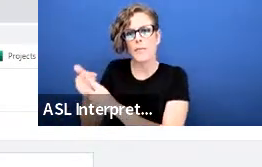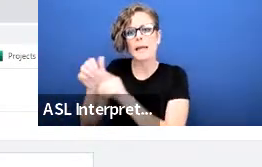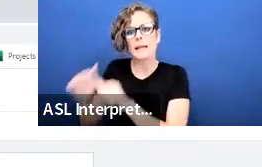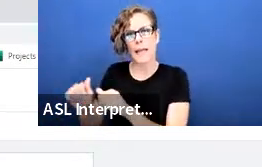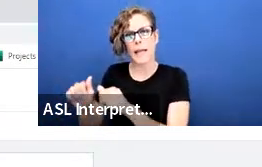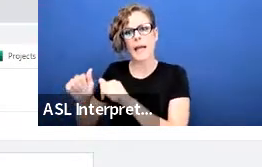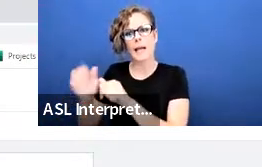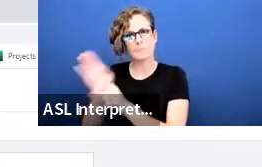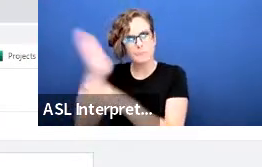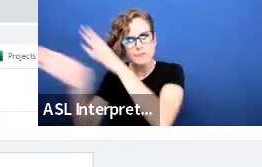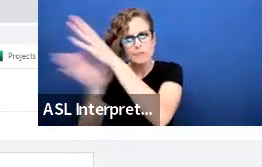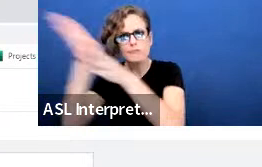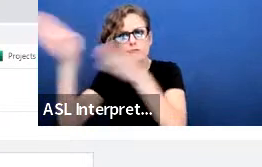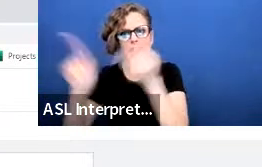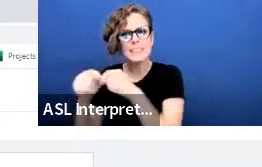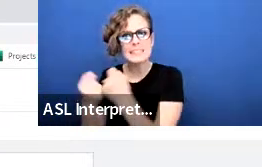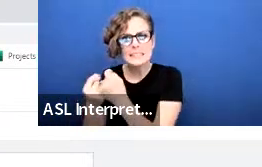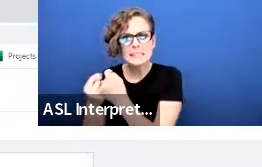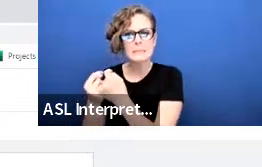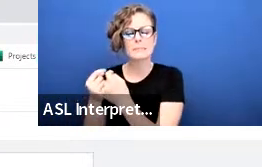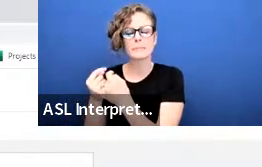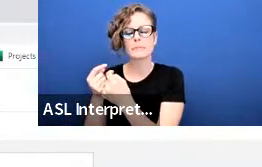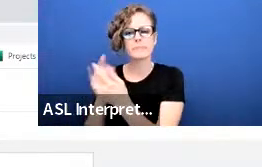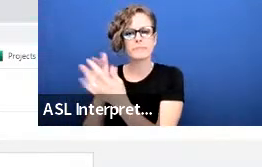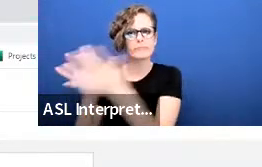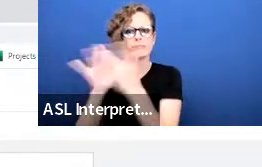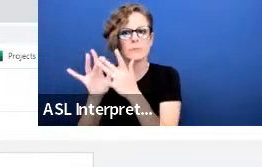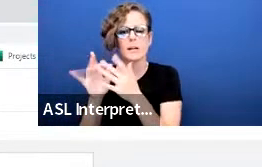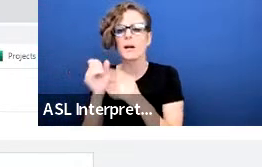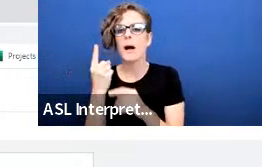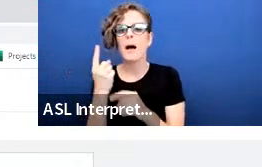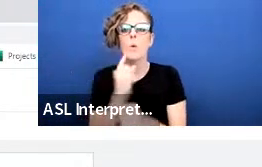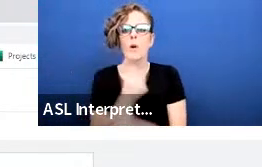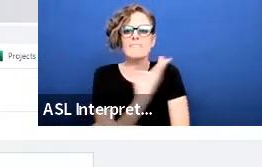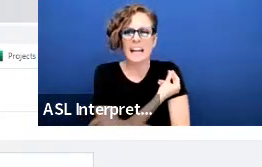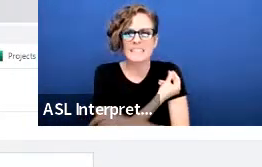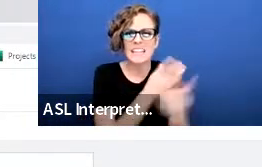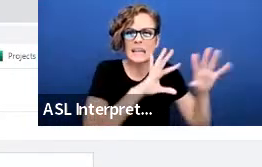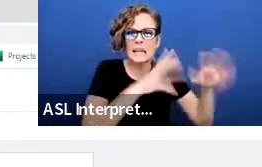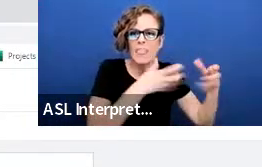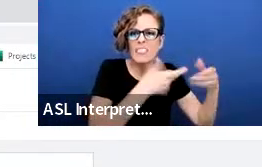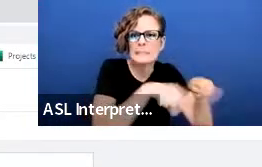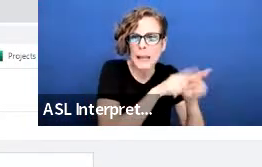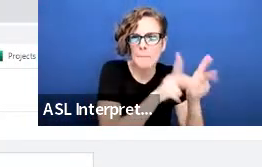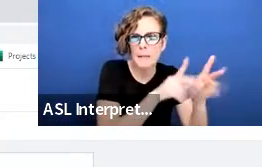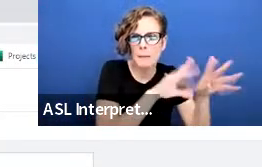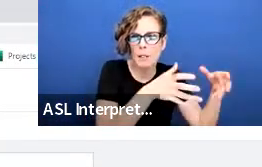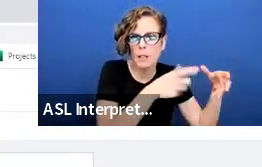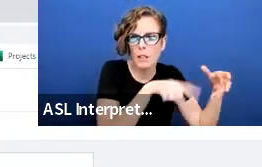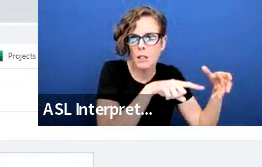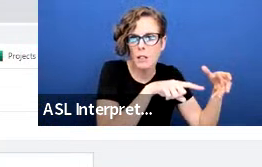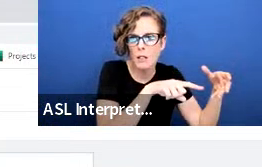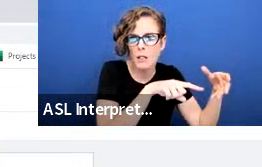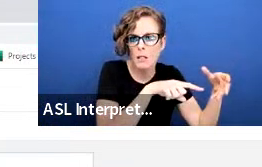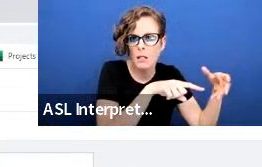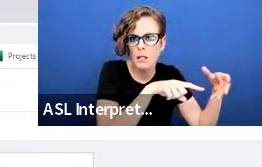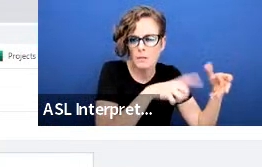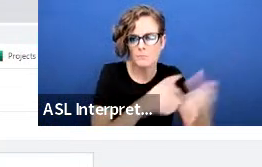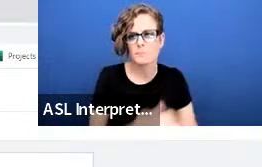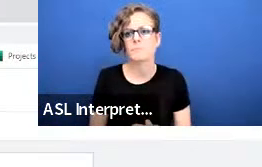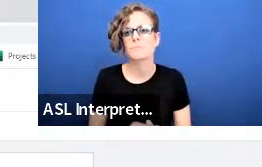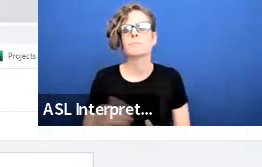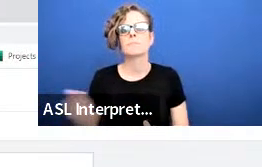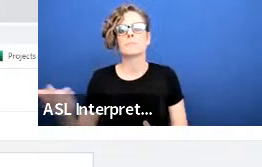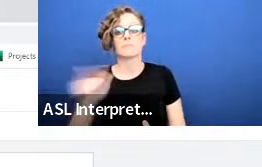people. I just think we're vaccinating the same people over and over again. Yeah, thank you. If I could add a little